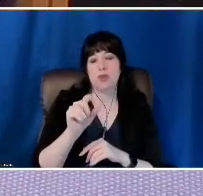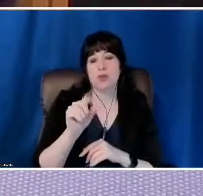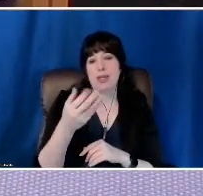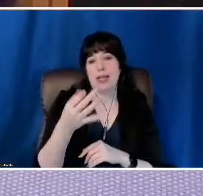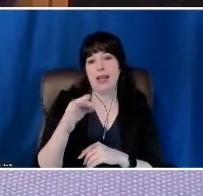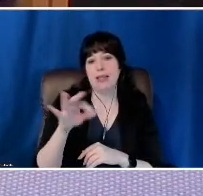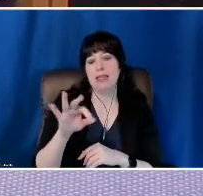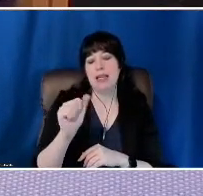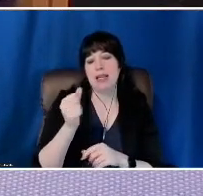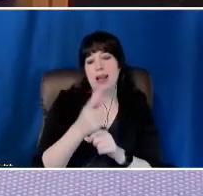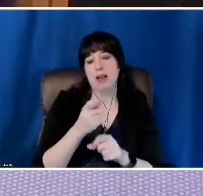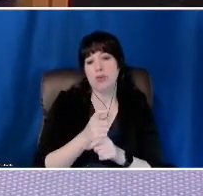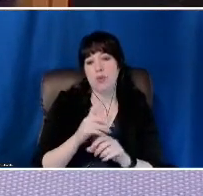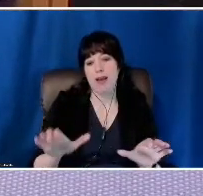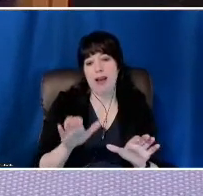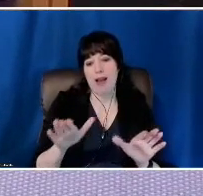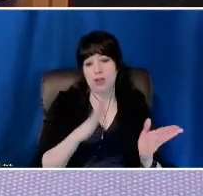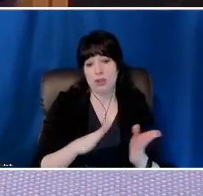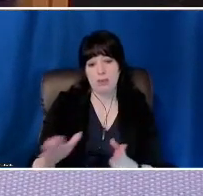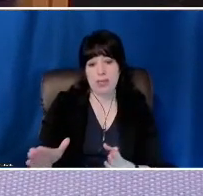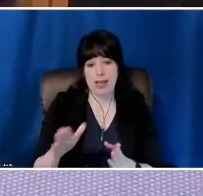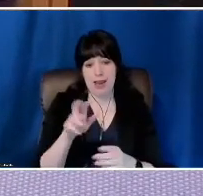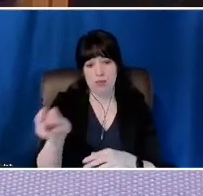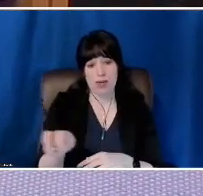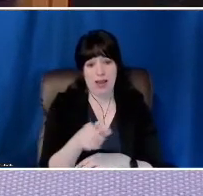plan reallocating